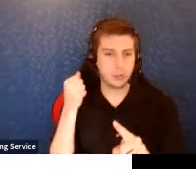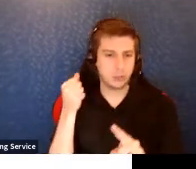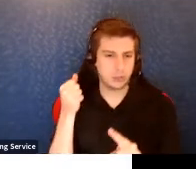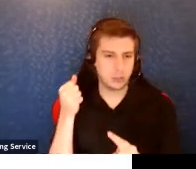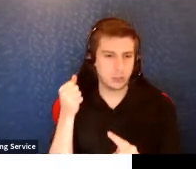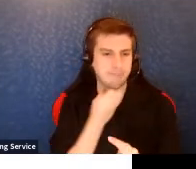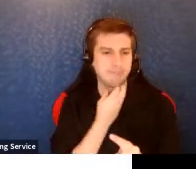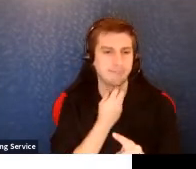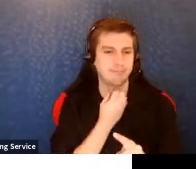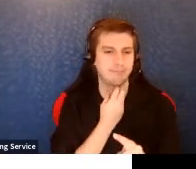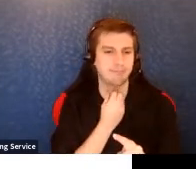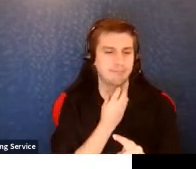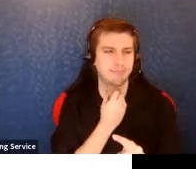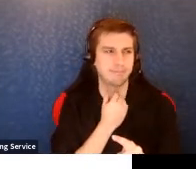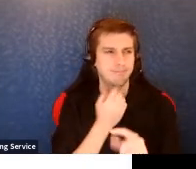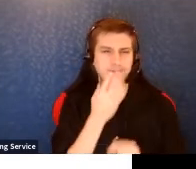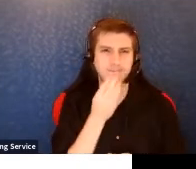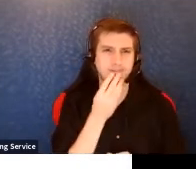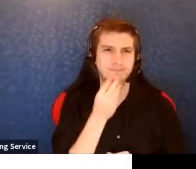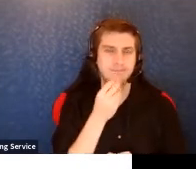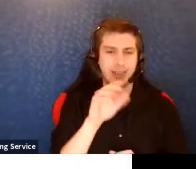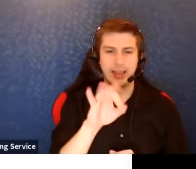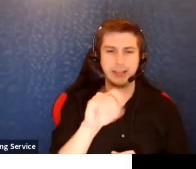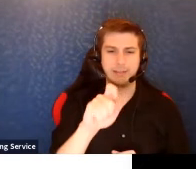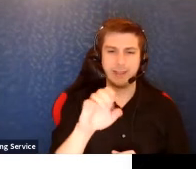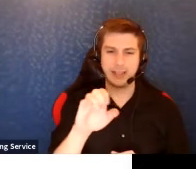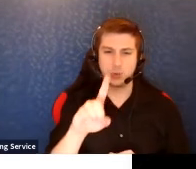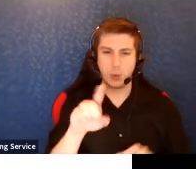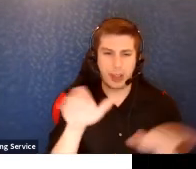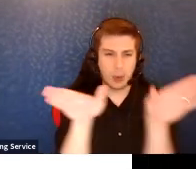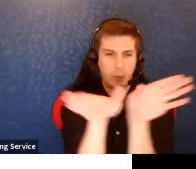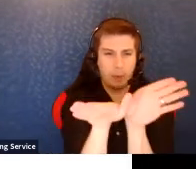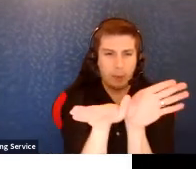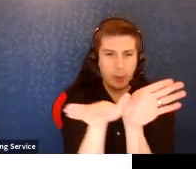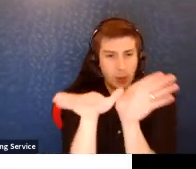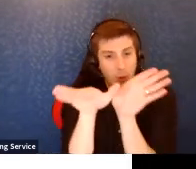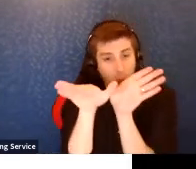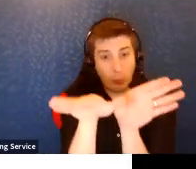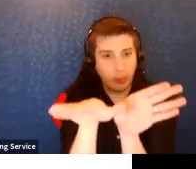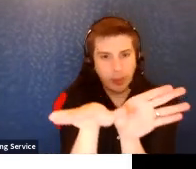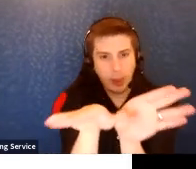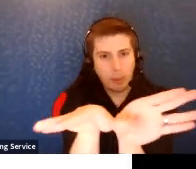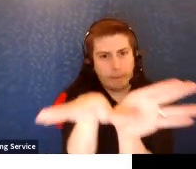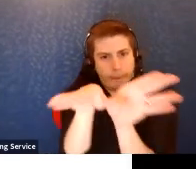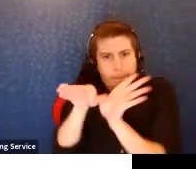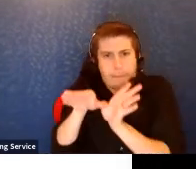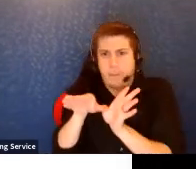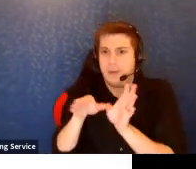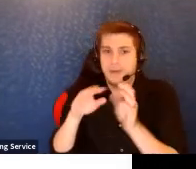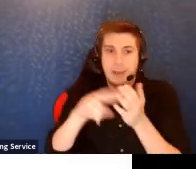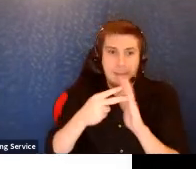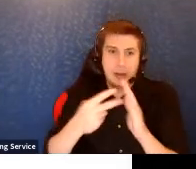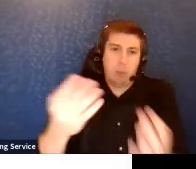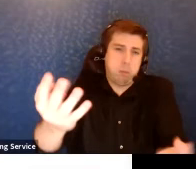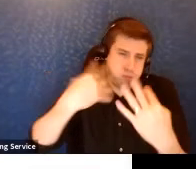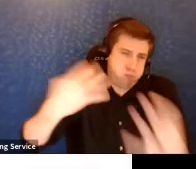worrisome experience, seeing our fixed-wing aircraft flying backwards. But nonetheless, keep that in mind. Always pay extra